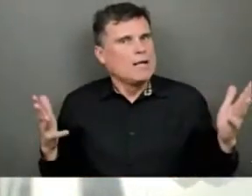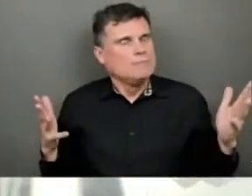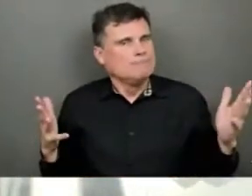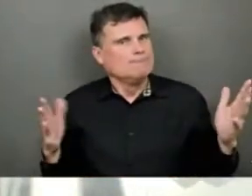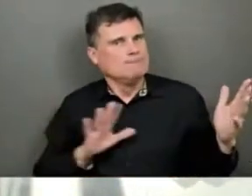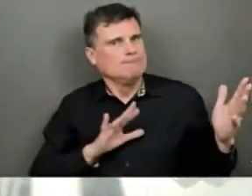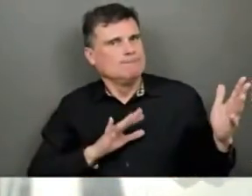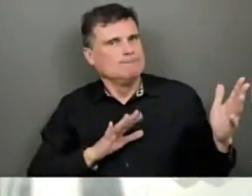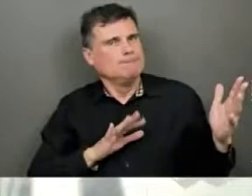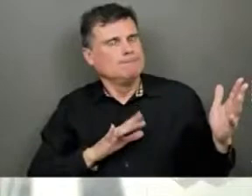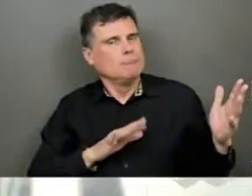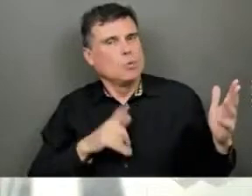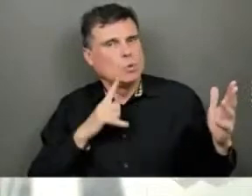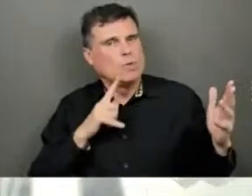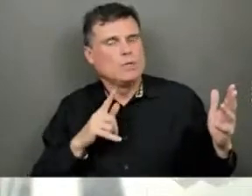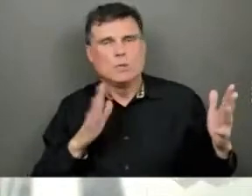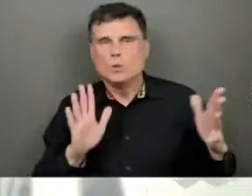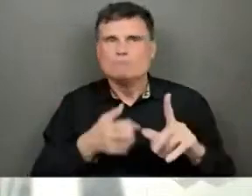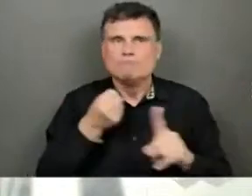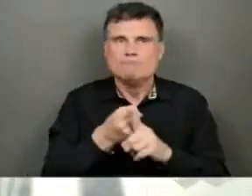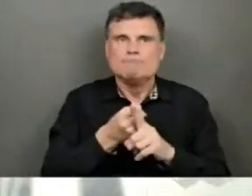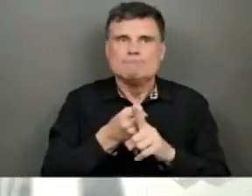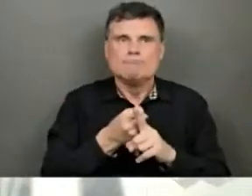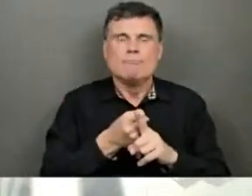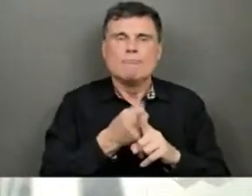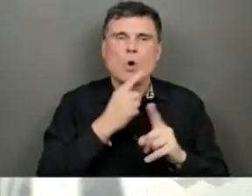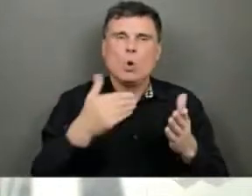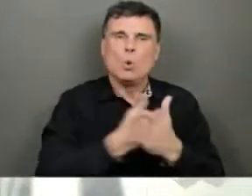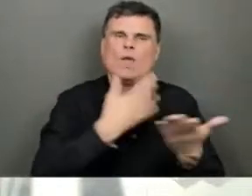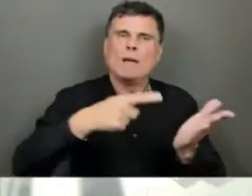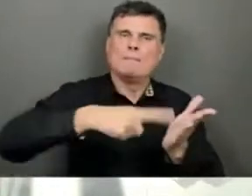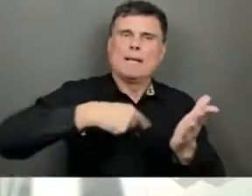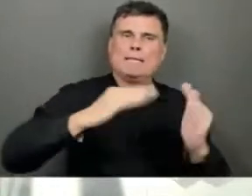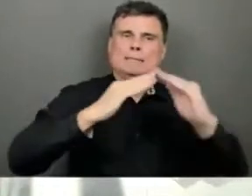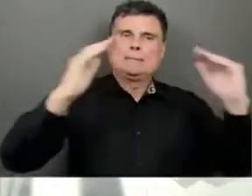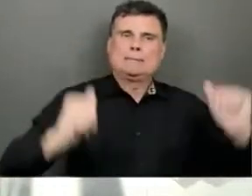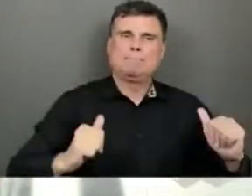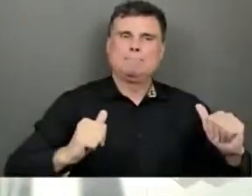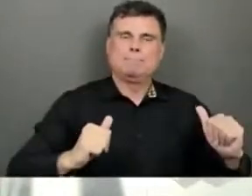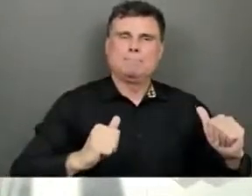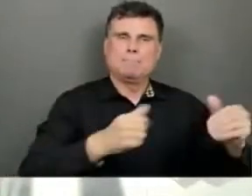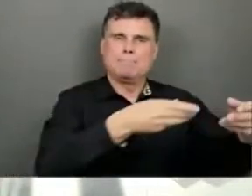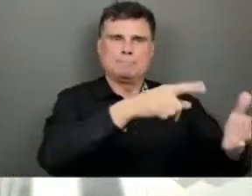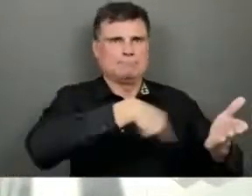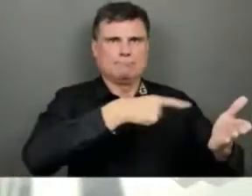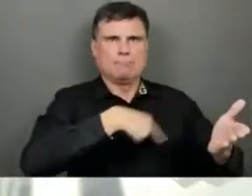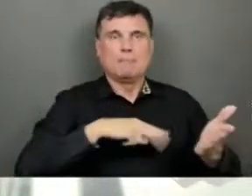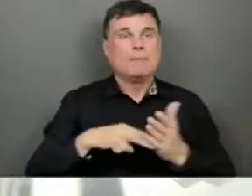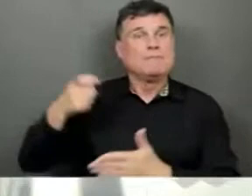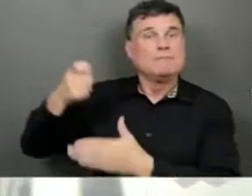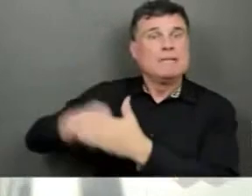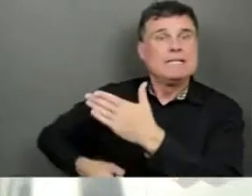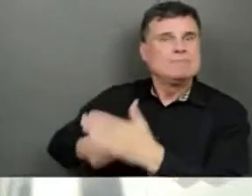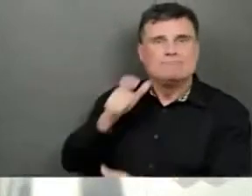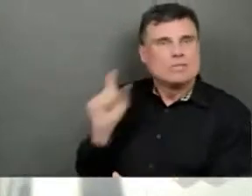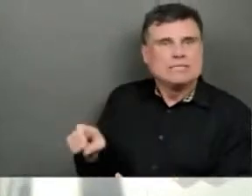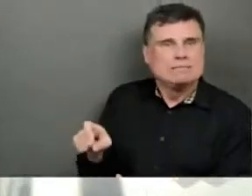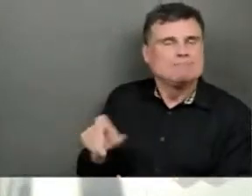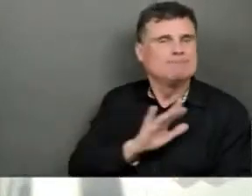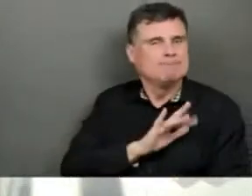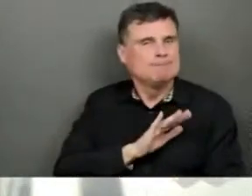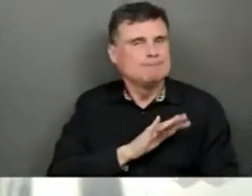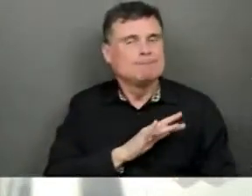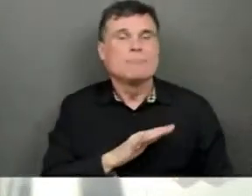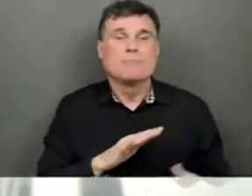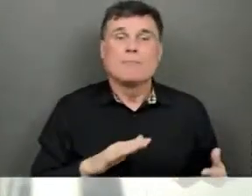to a new payment model, which is significant. So it's breathtaking, and the reason it's a positive thing, and the reason it's good for